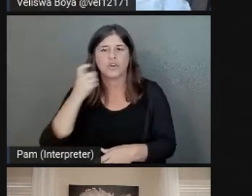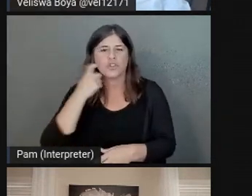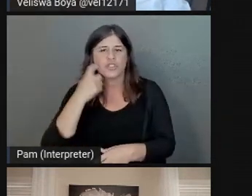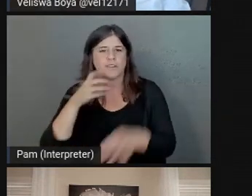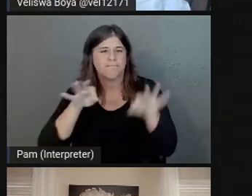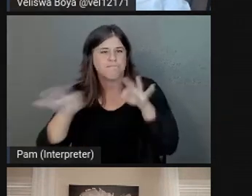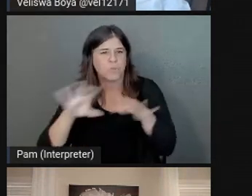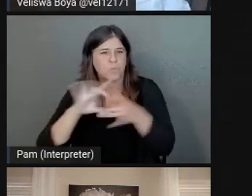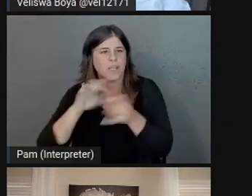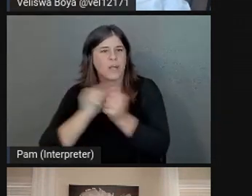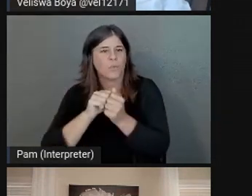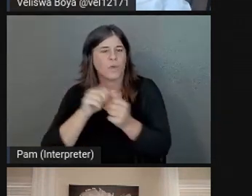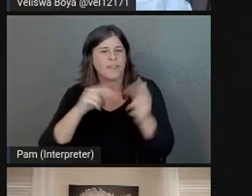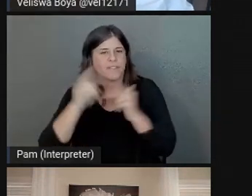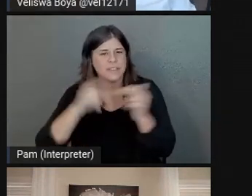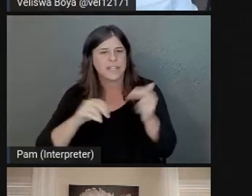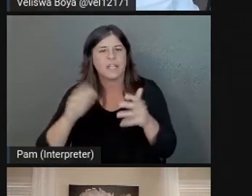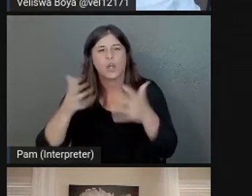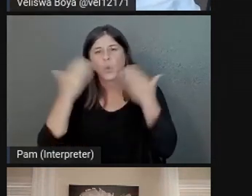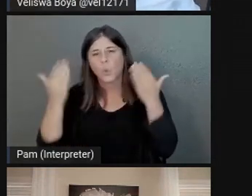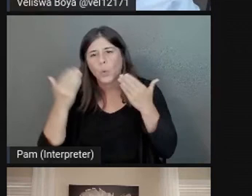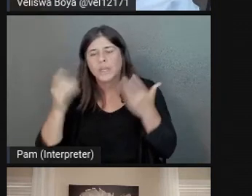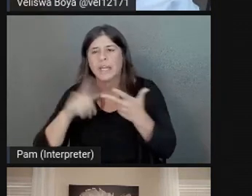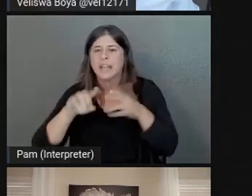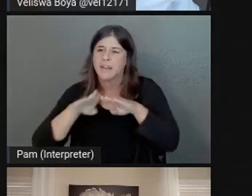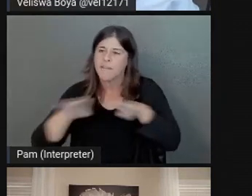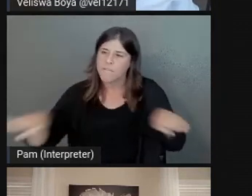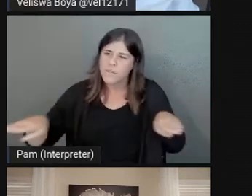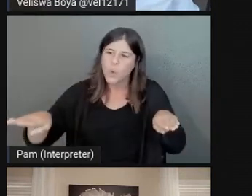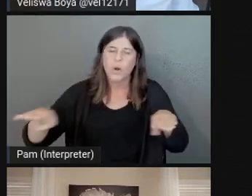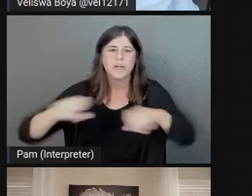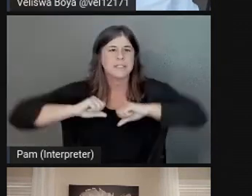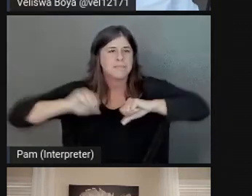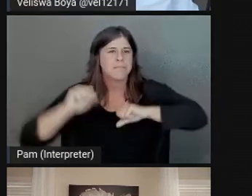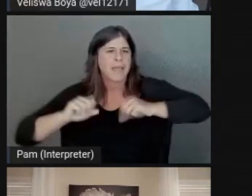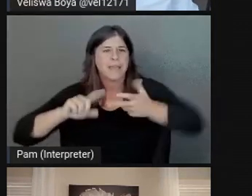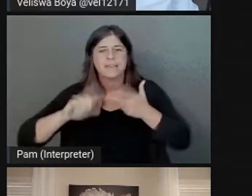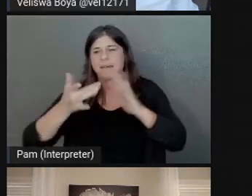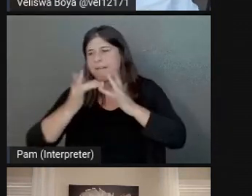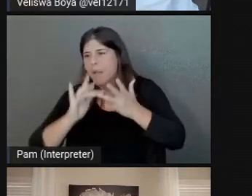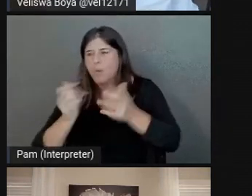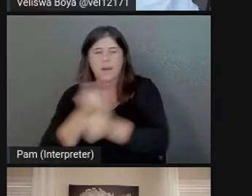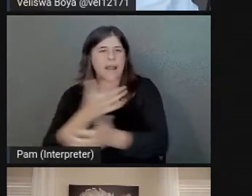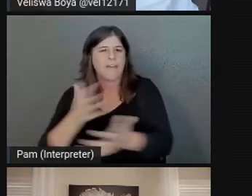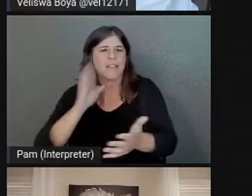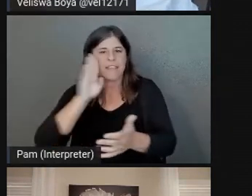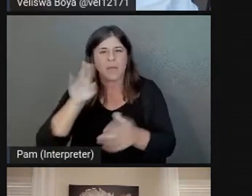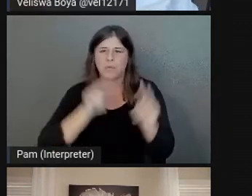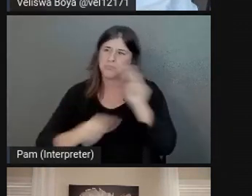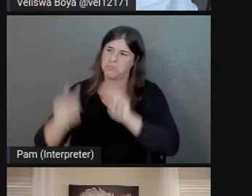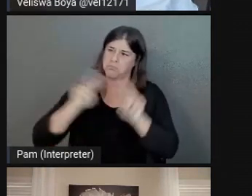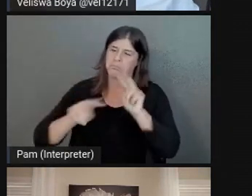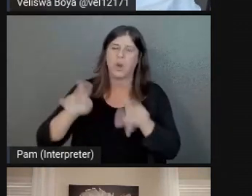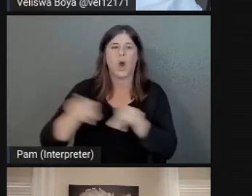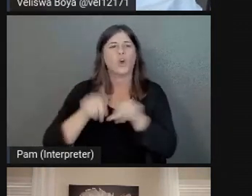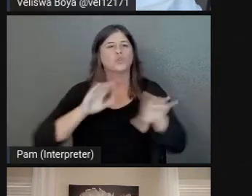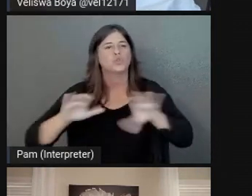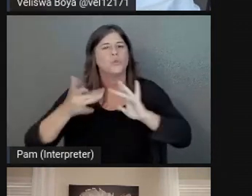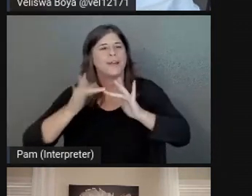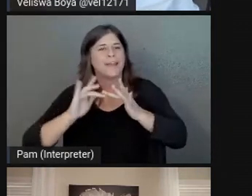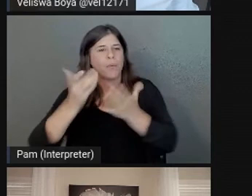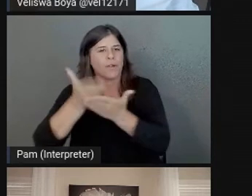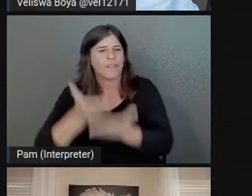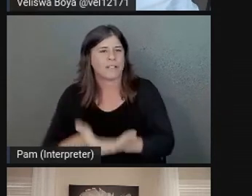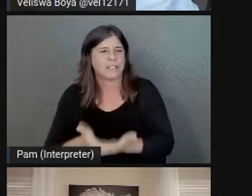facility, cooling, the floor space, the networking as well. And they'll be also doing the network validation to